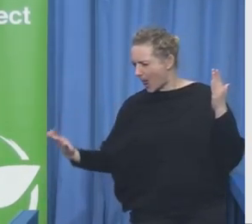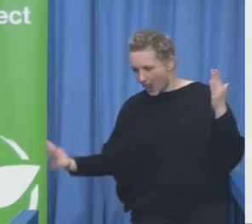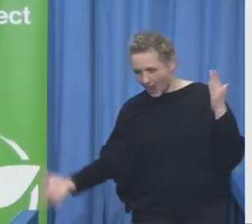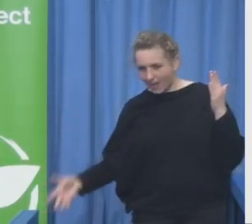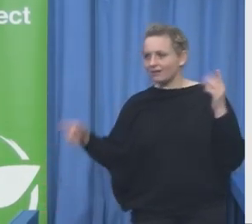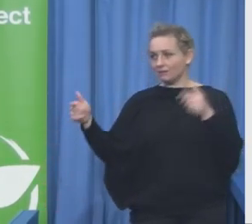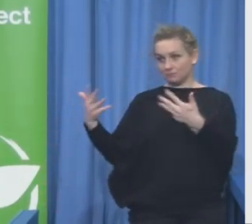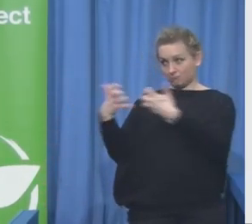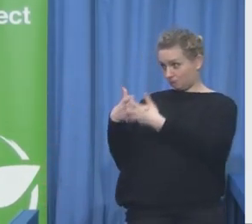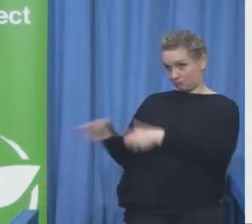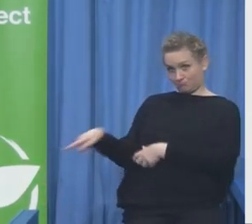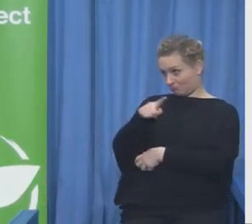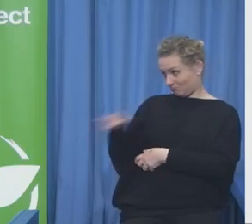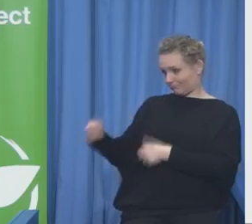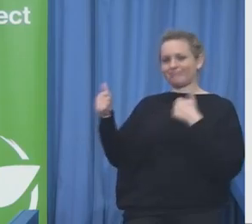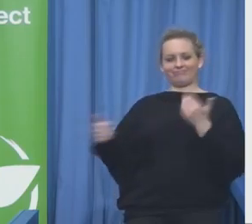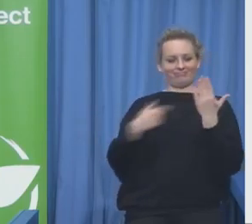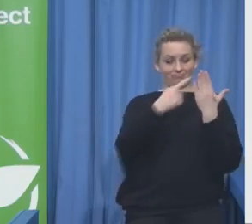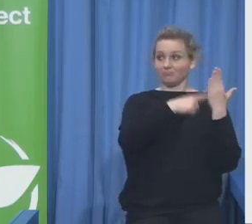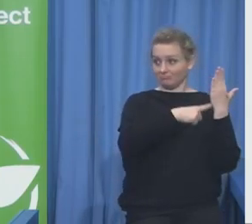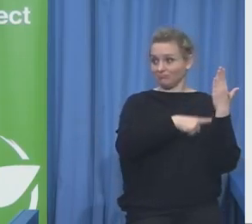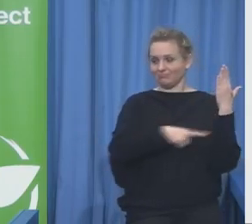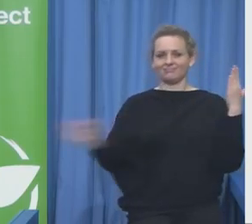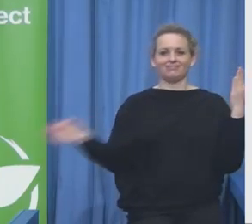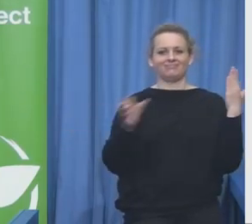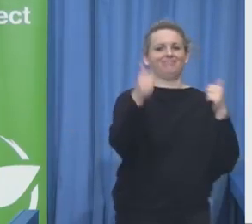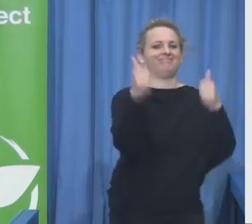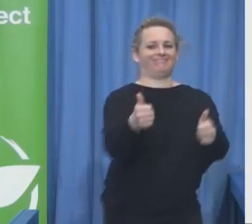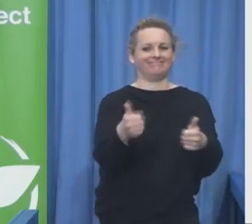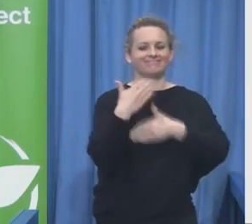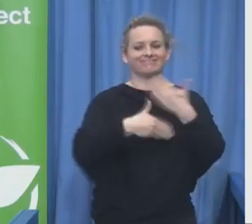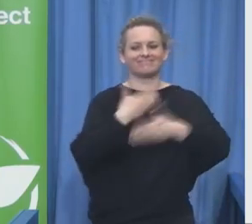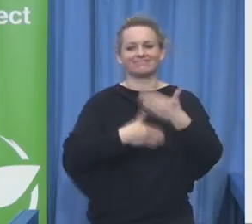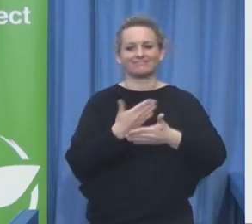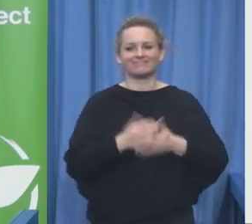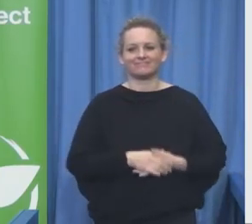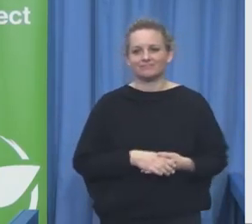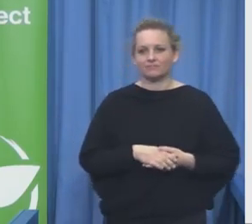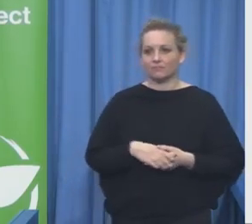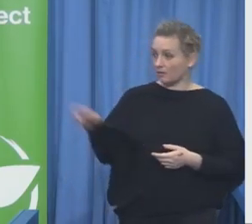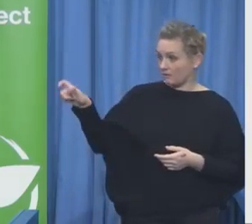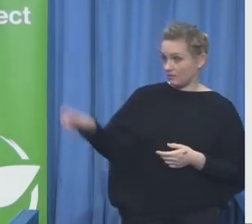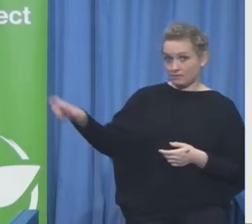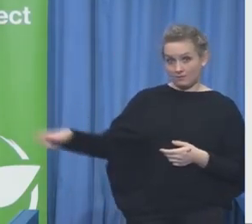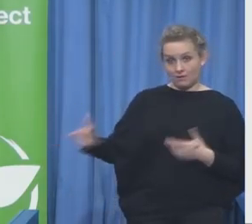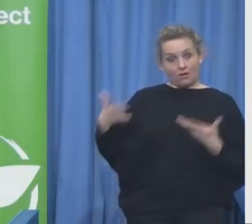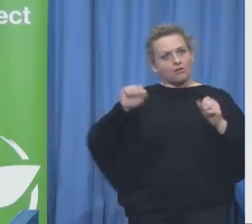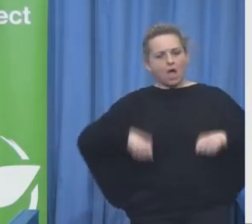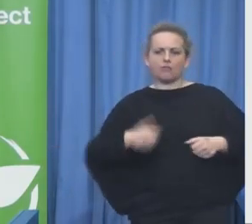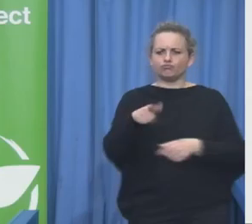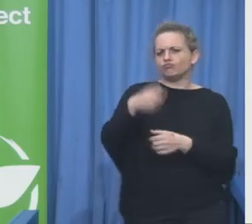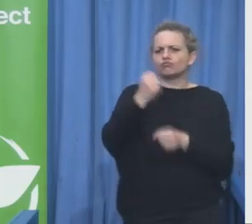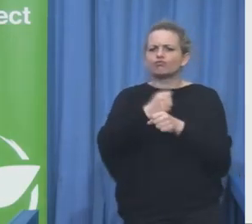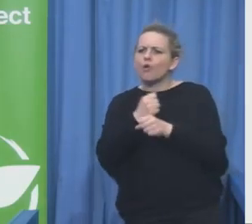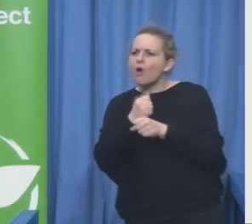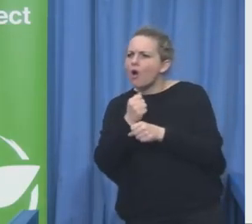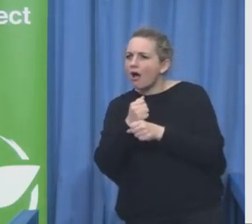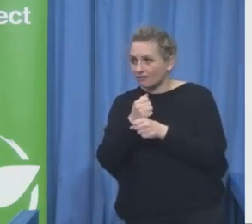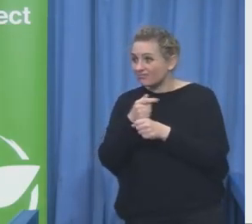acquisition process is one that people come to your website, a careers portal, to apply for